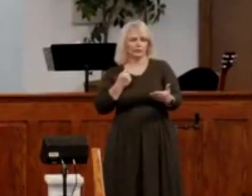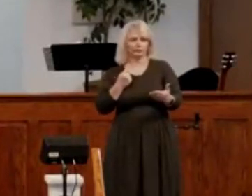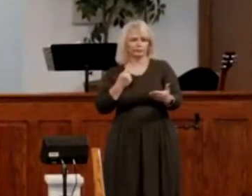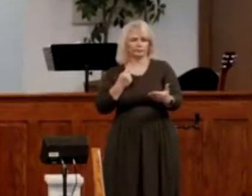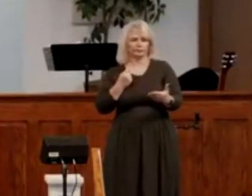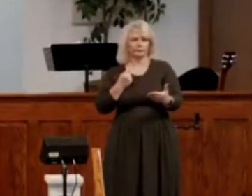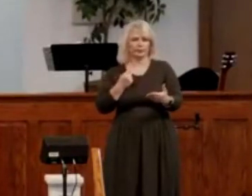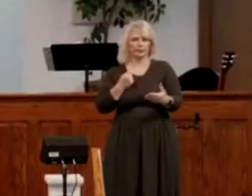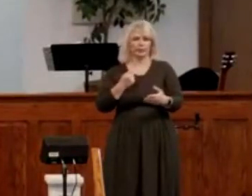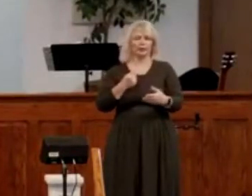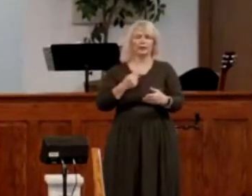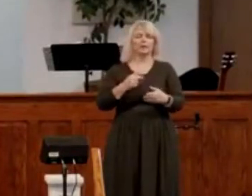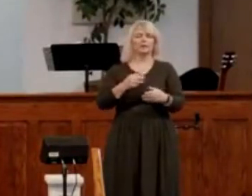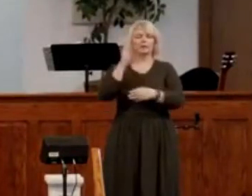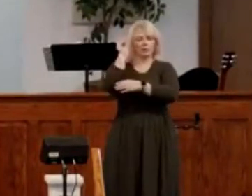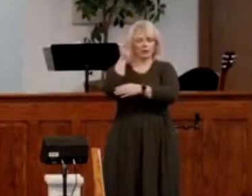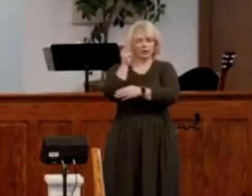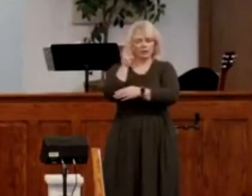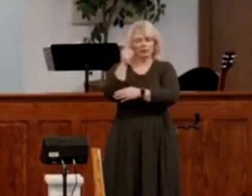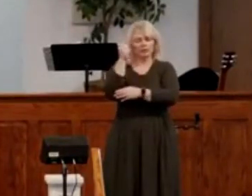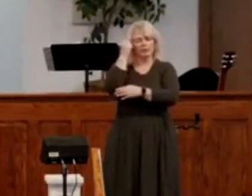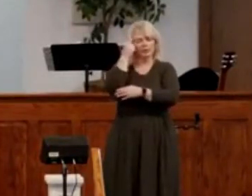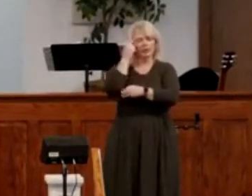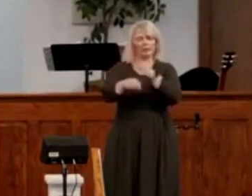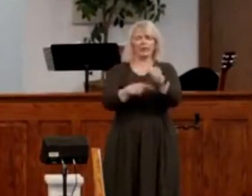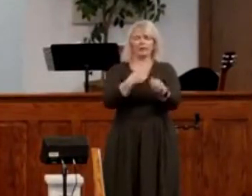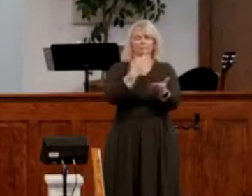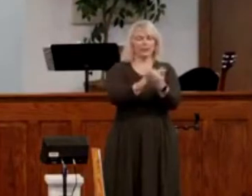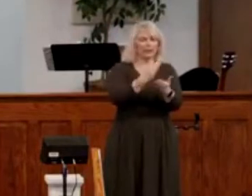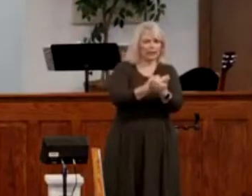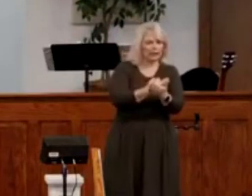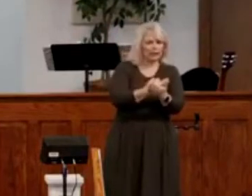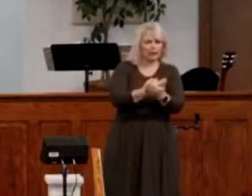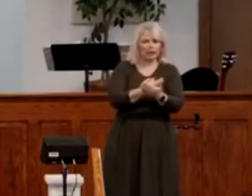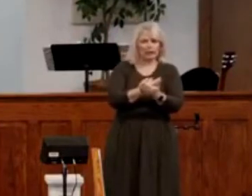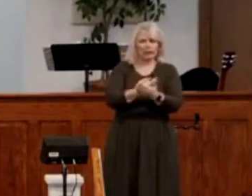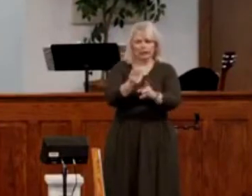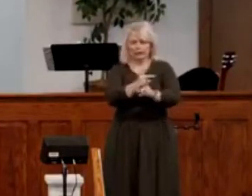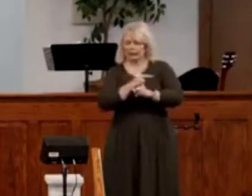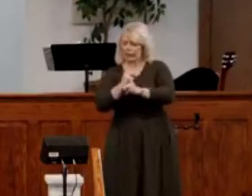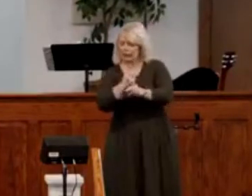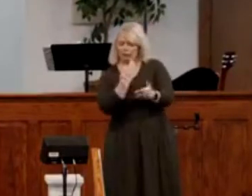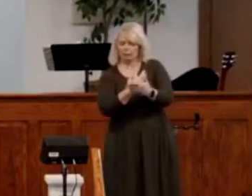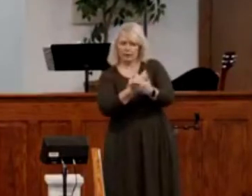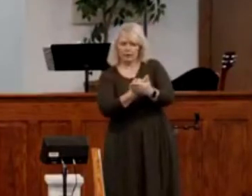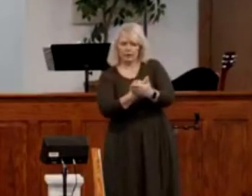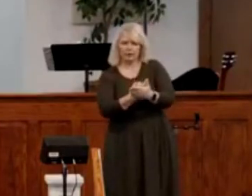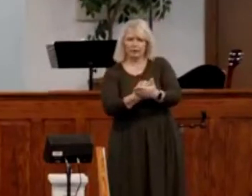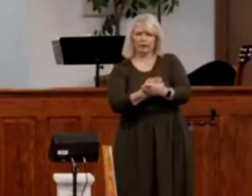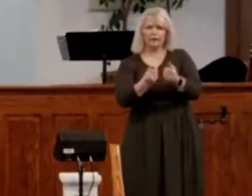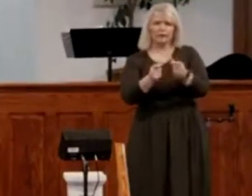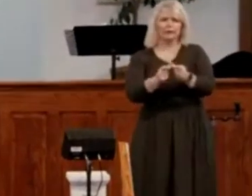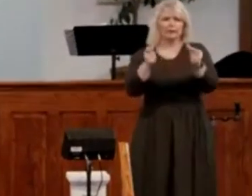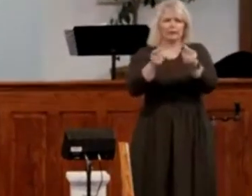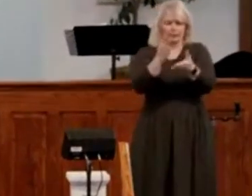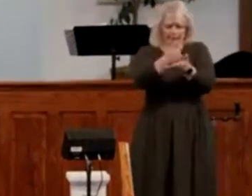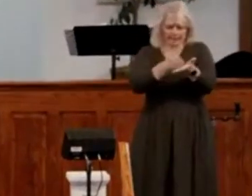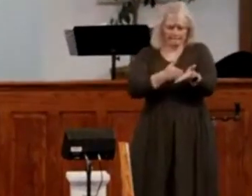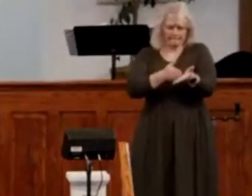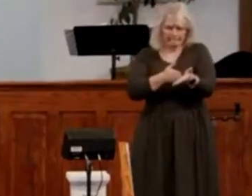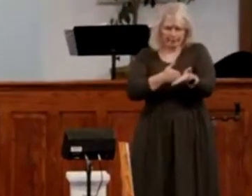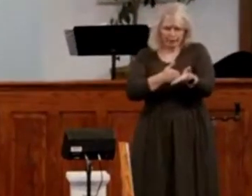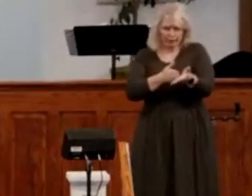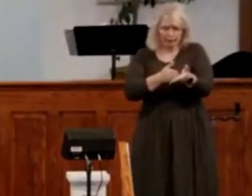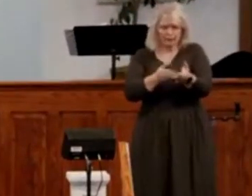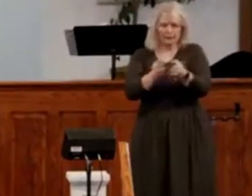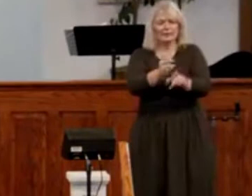stewardship series, which many people think immediately they're going to start talking about money. And that's a big part of stewardship, isn't it? Is stewarding